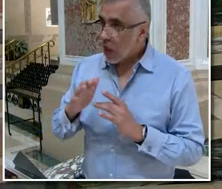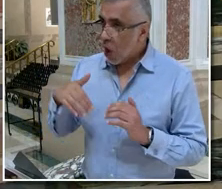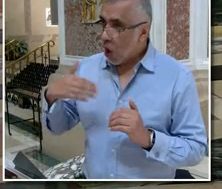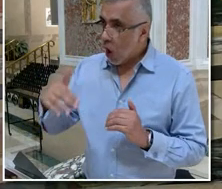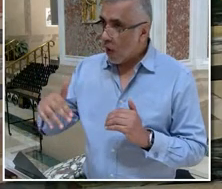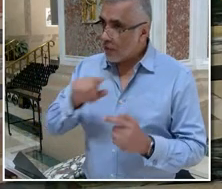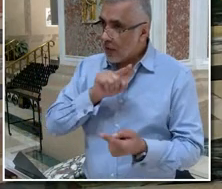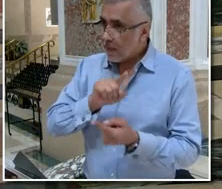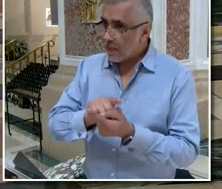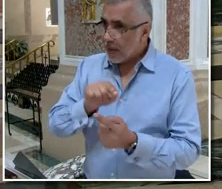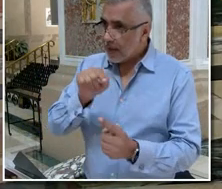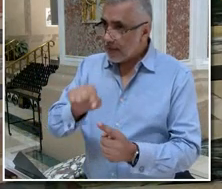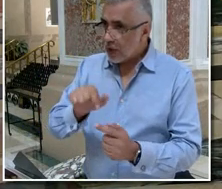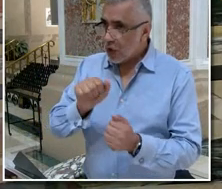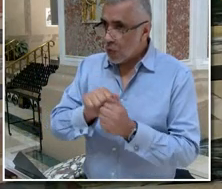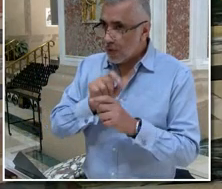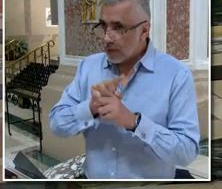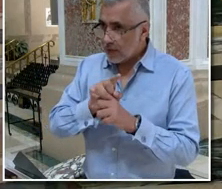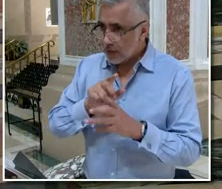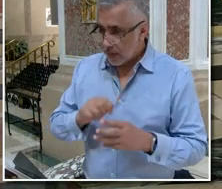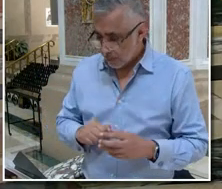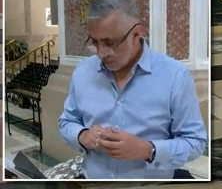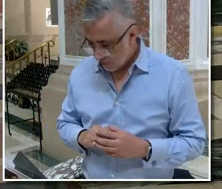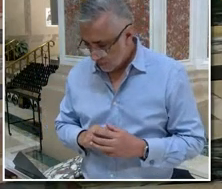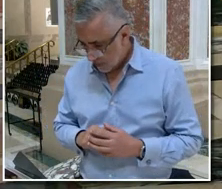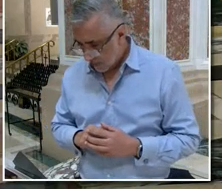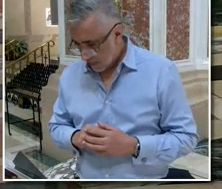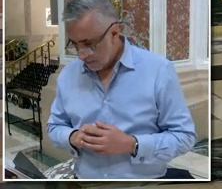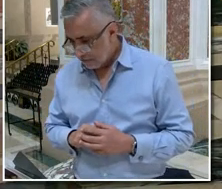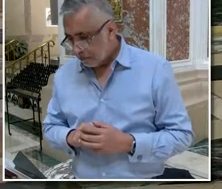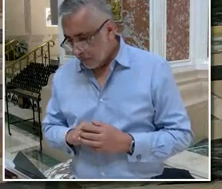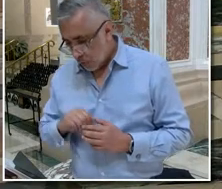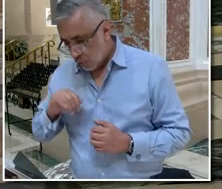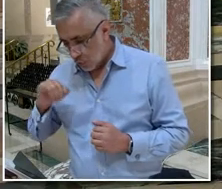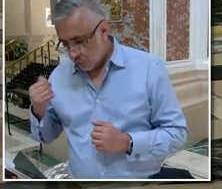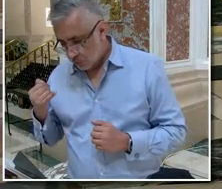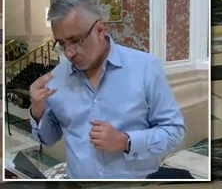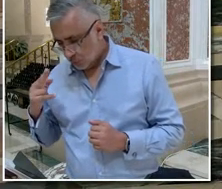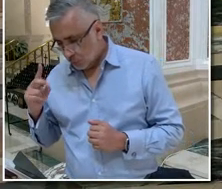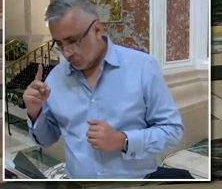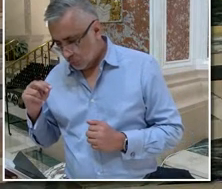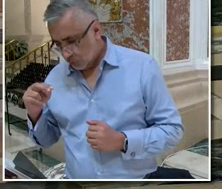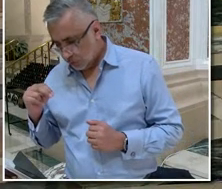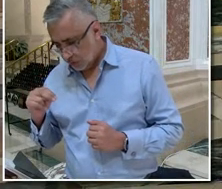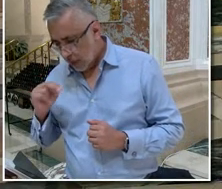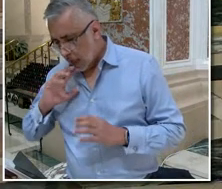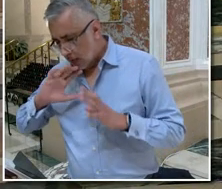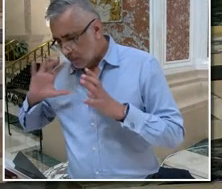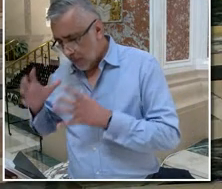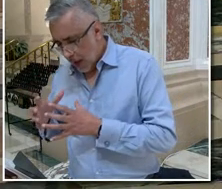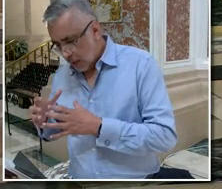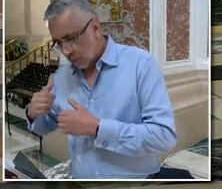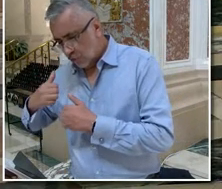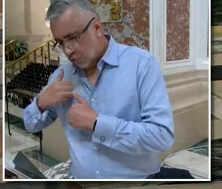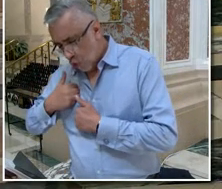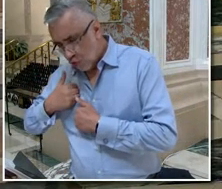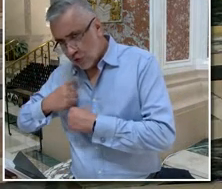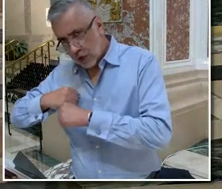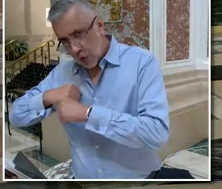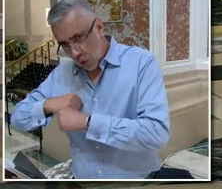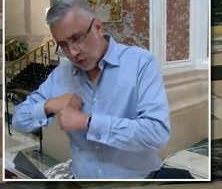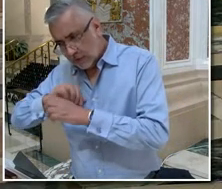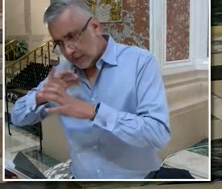there with his disciples. So Judas got a band of soldiers and